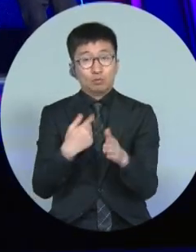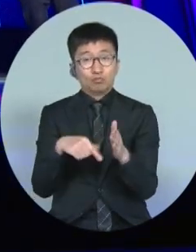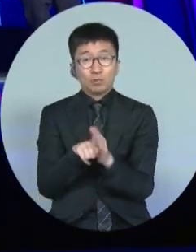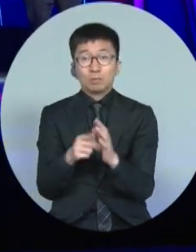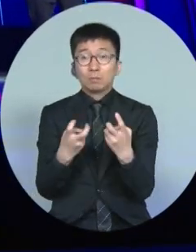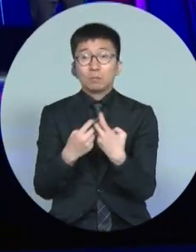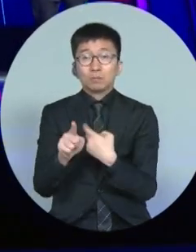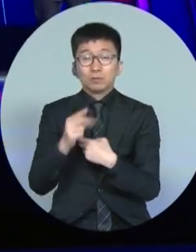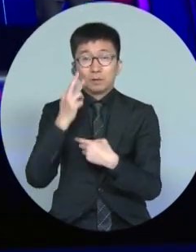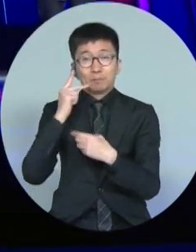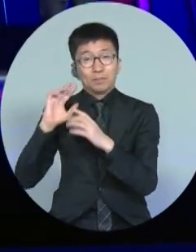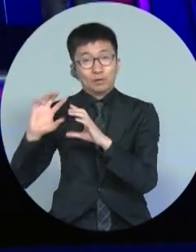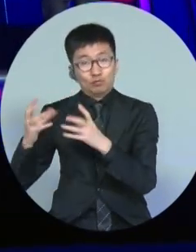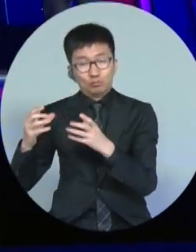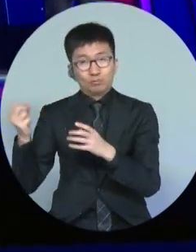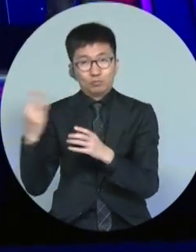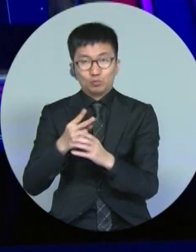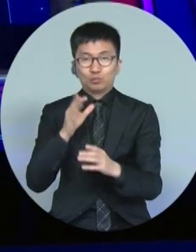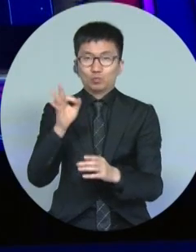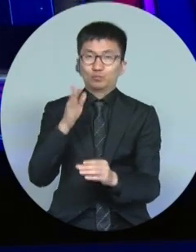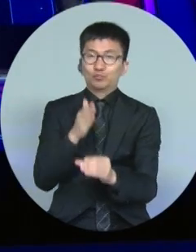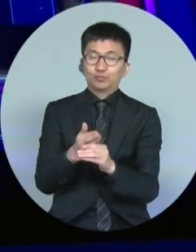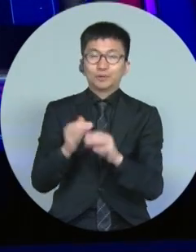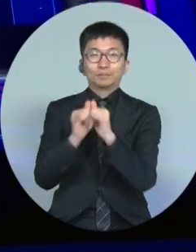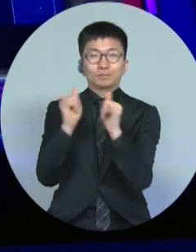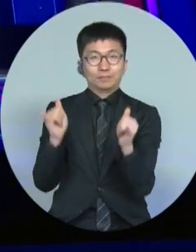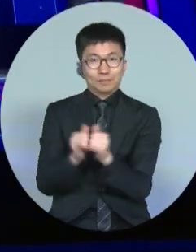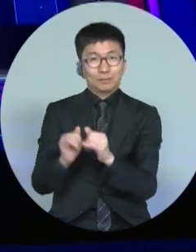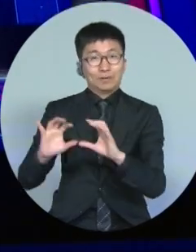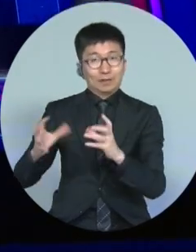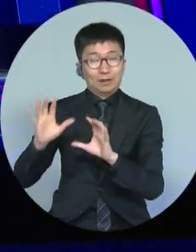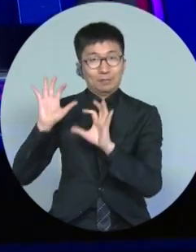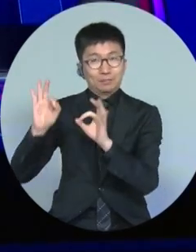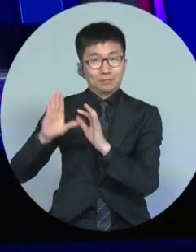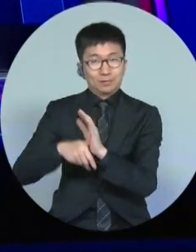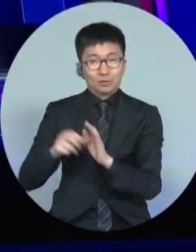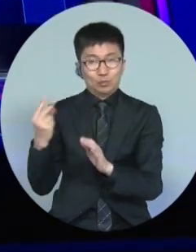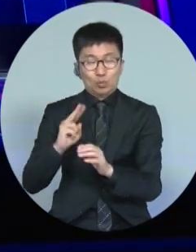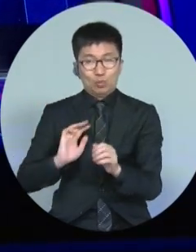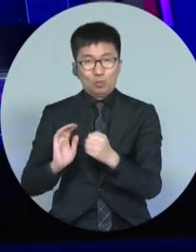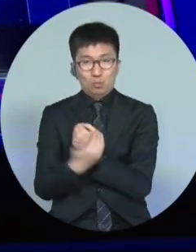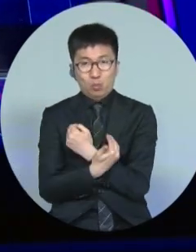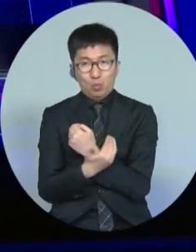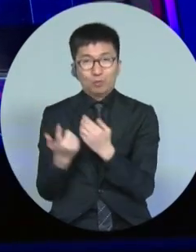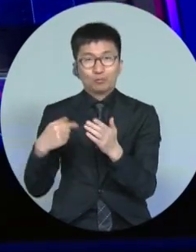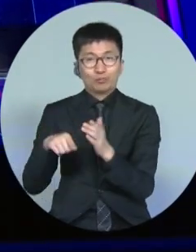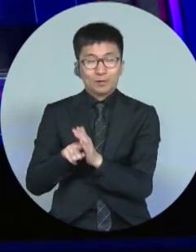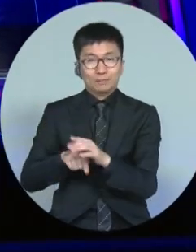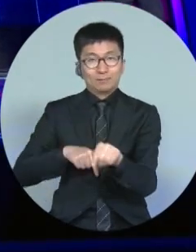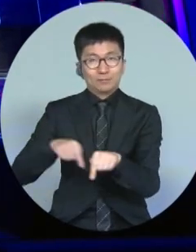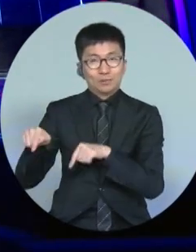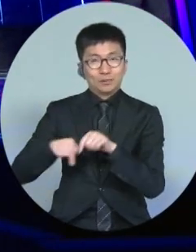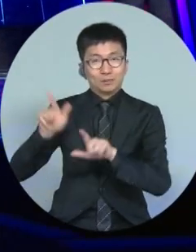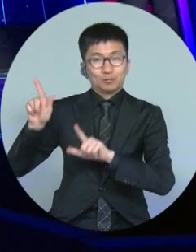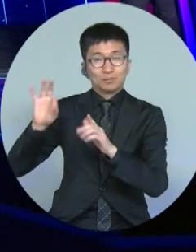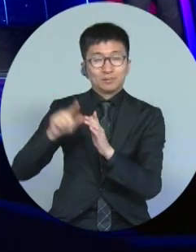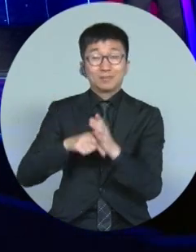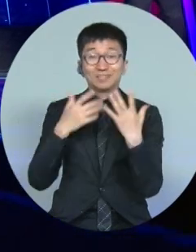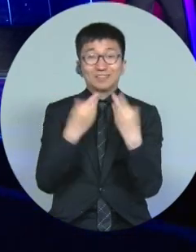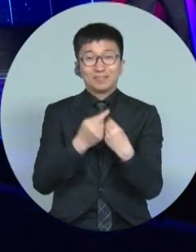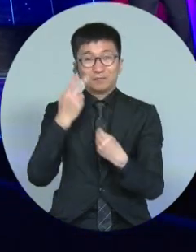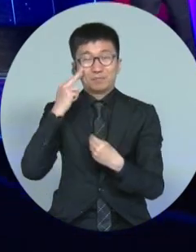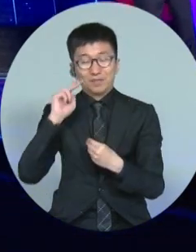United States is indulging in protectionism, more subsidies to compete with China. China is having